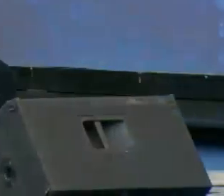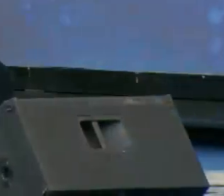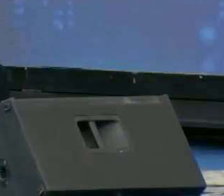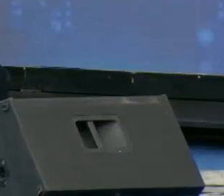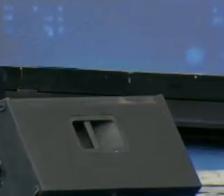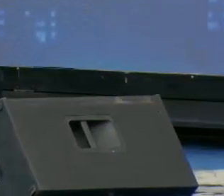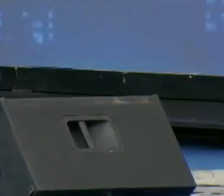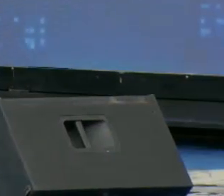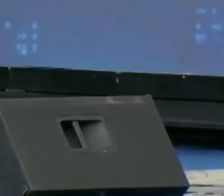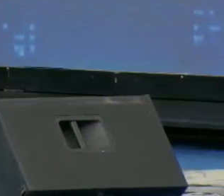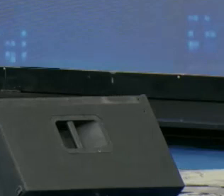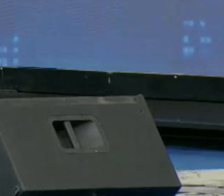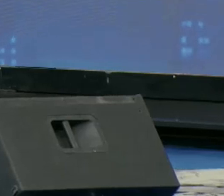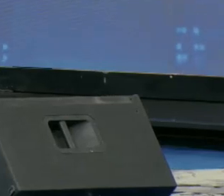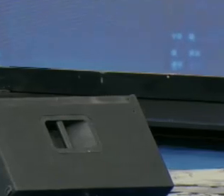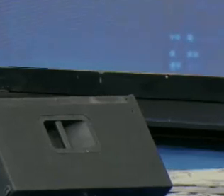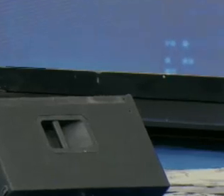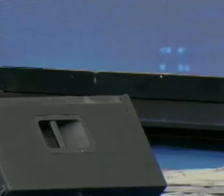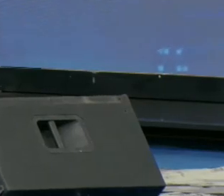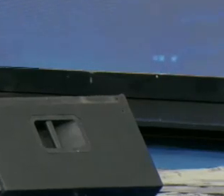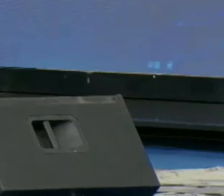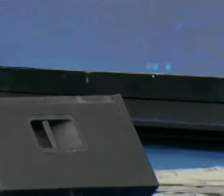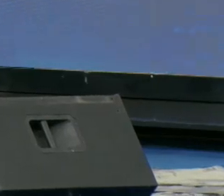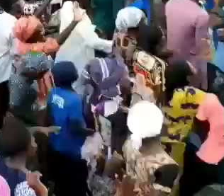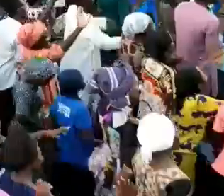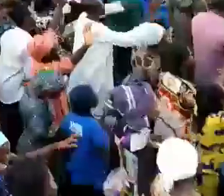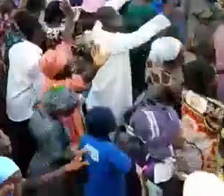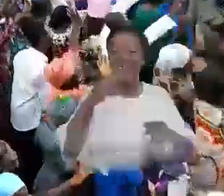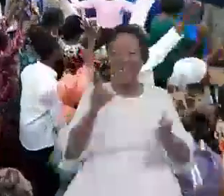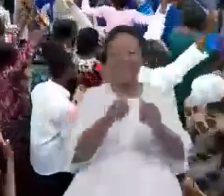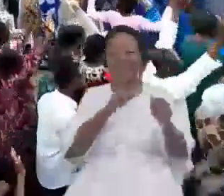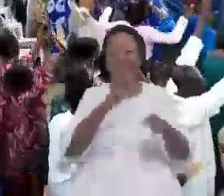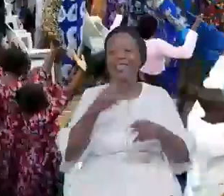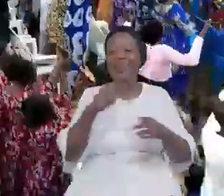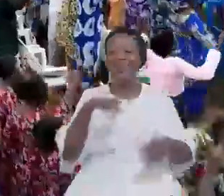Tonight, everybody, I say, praise the Lord.